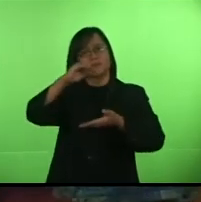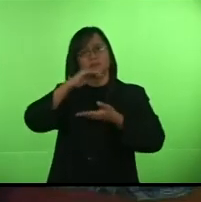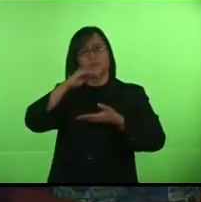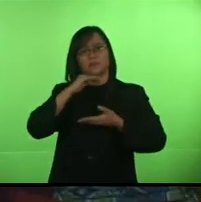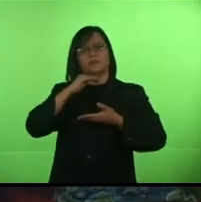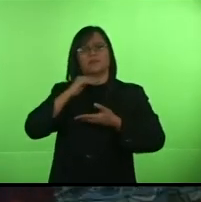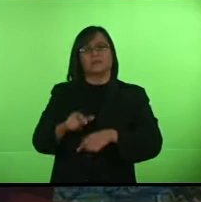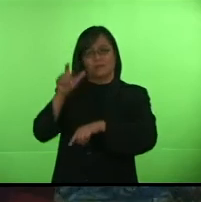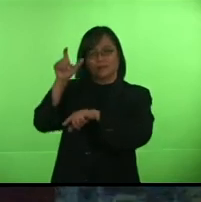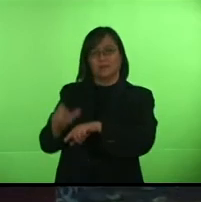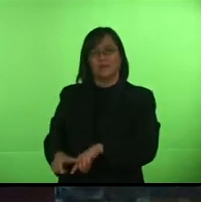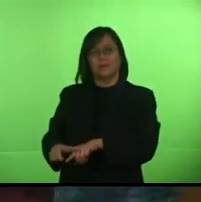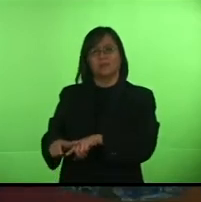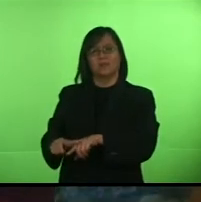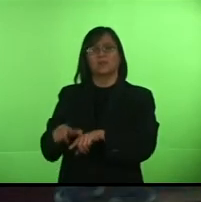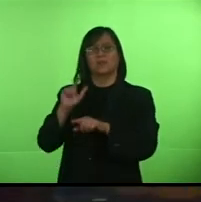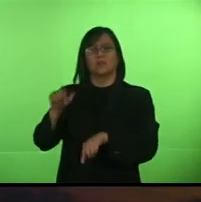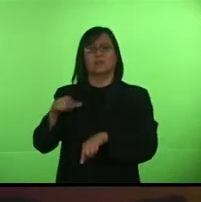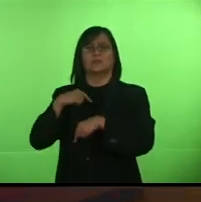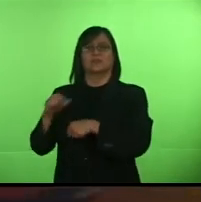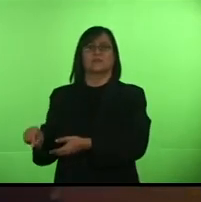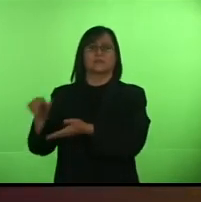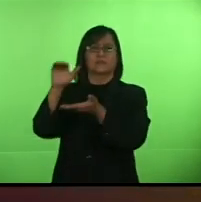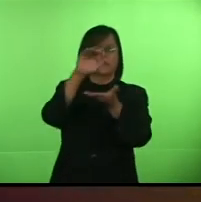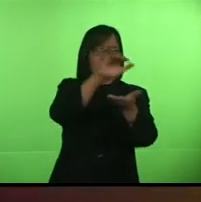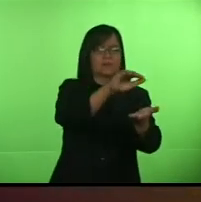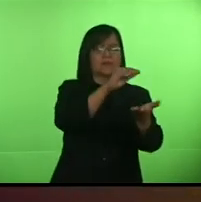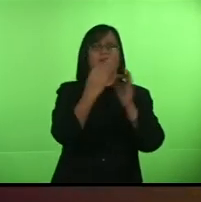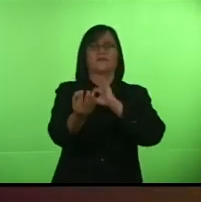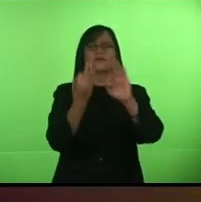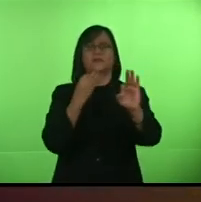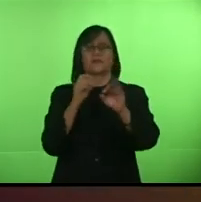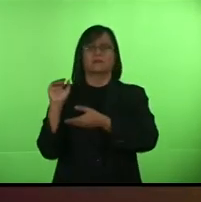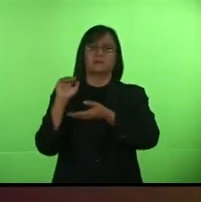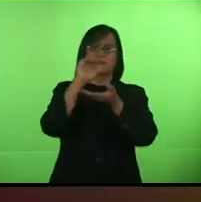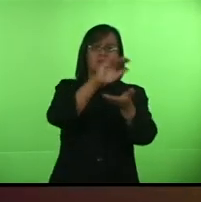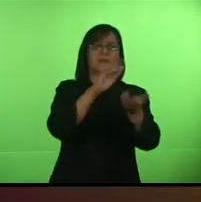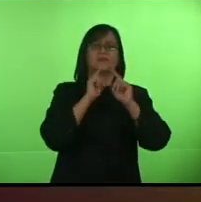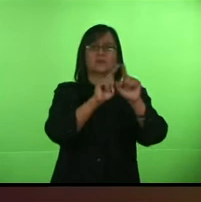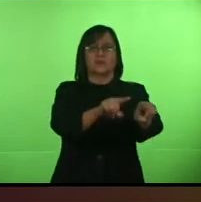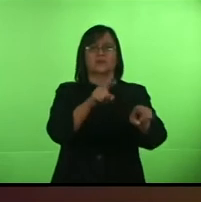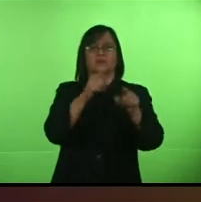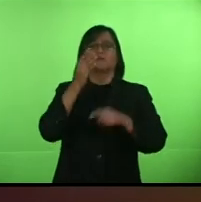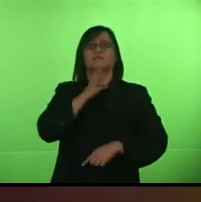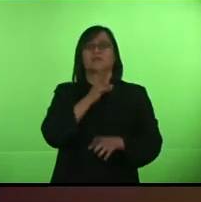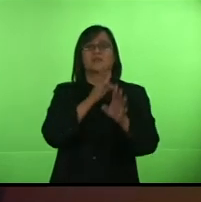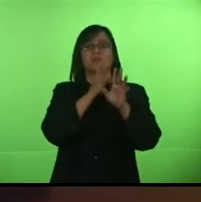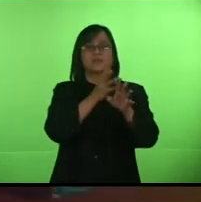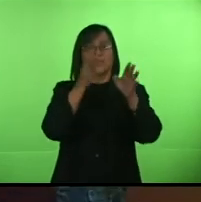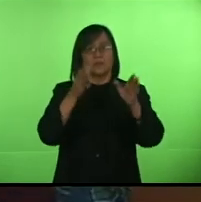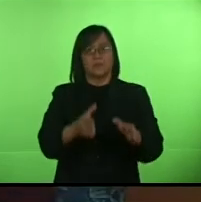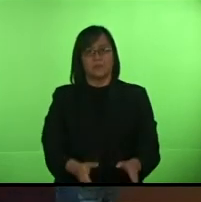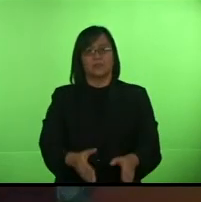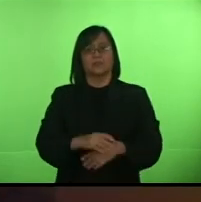the message, thus, he or she will give feedback to the speaker.